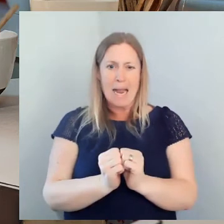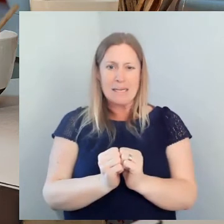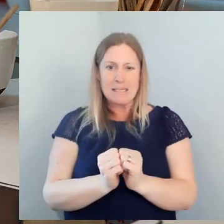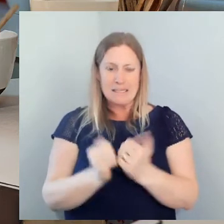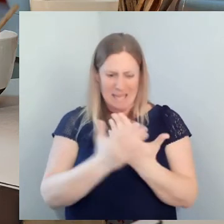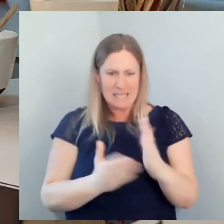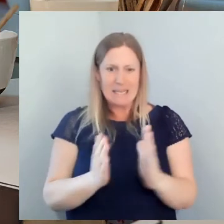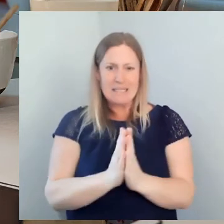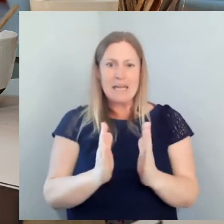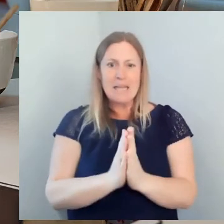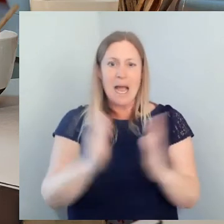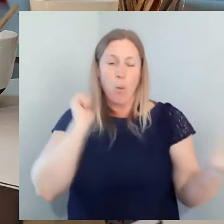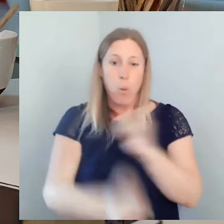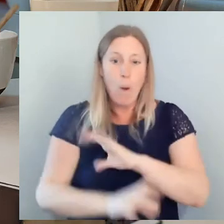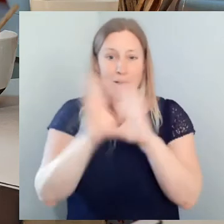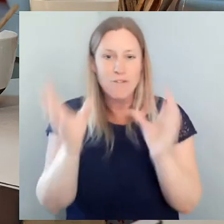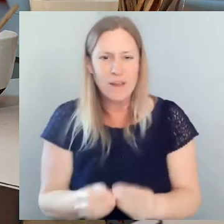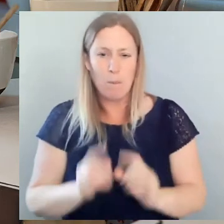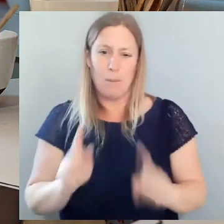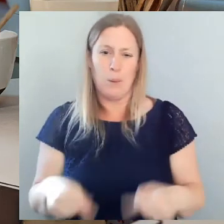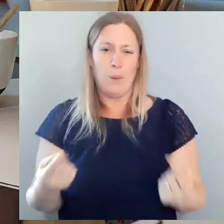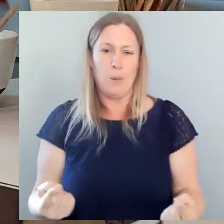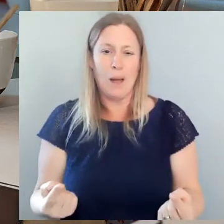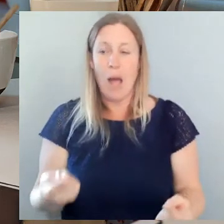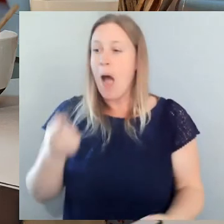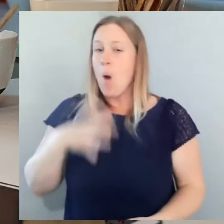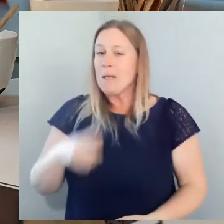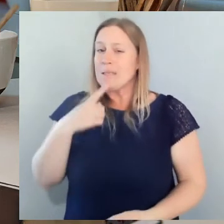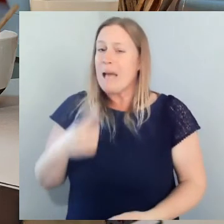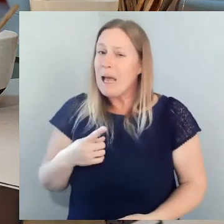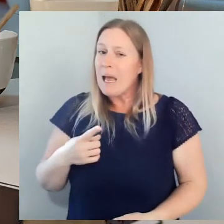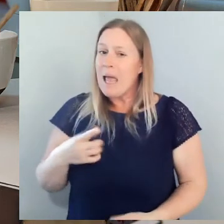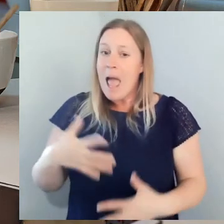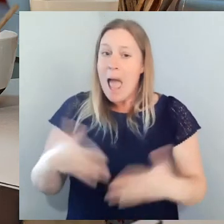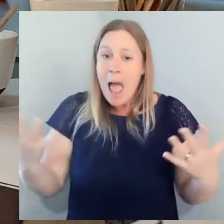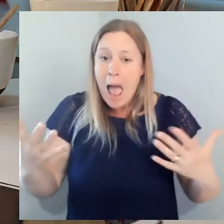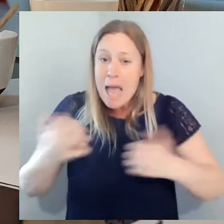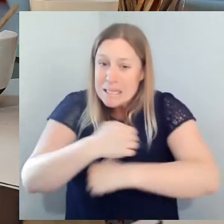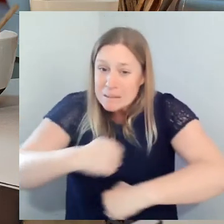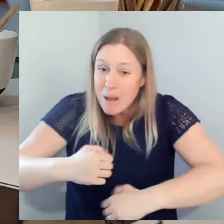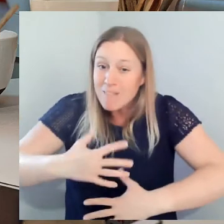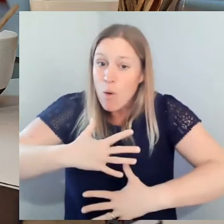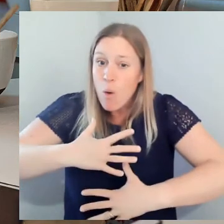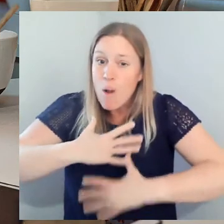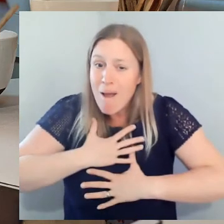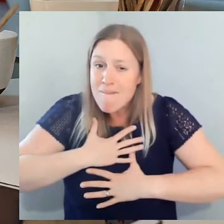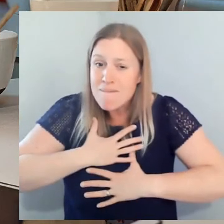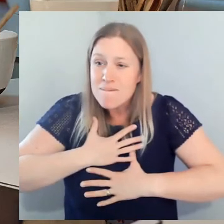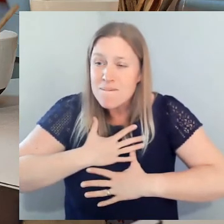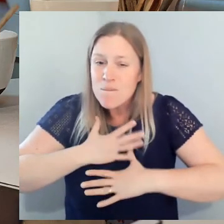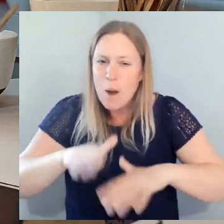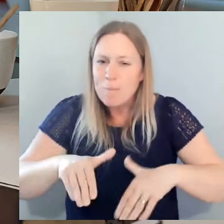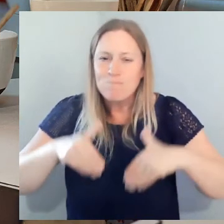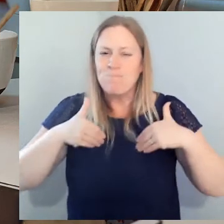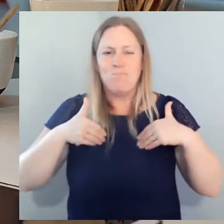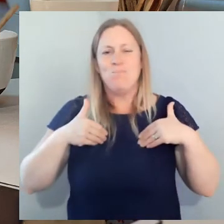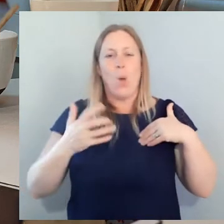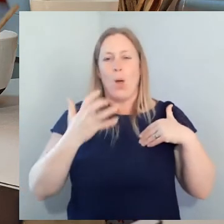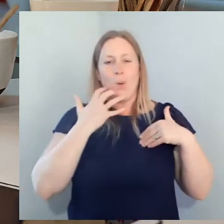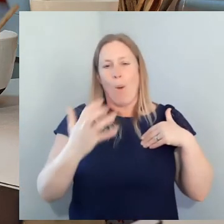not all in one weekend. I ended up wanting to shout, is there any room for love?